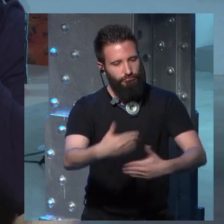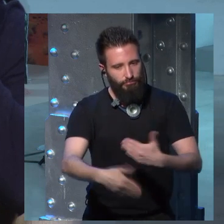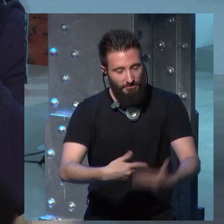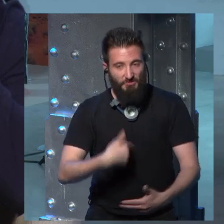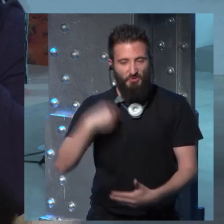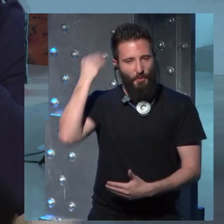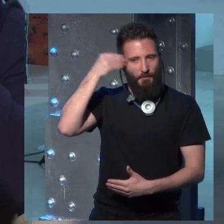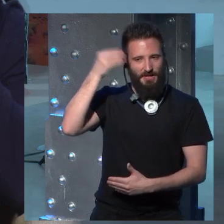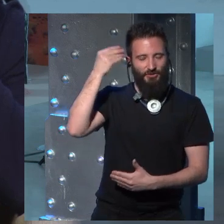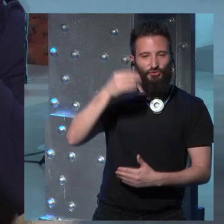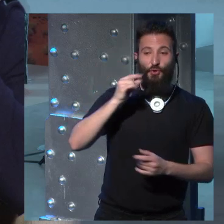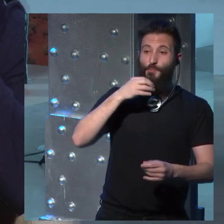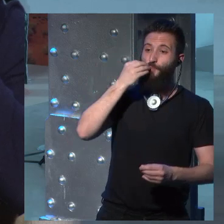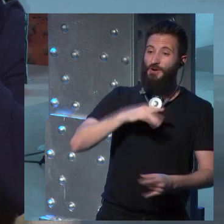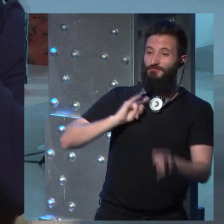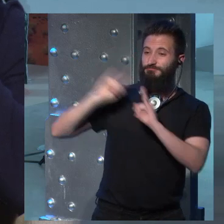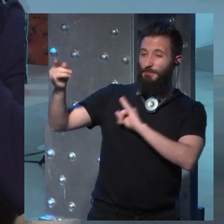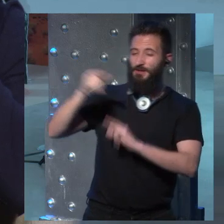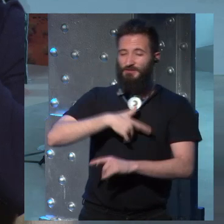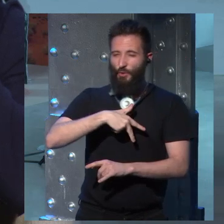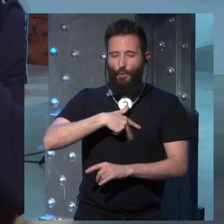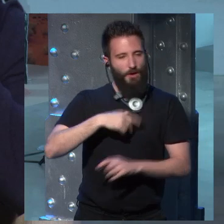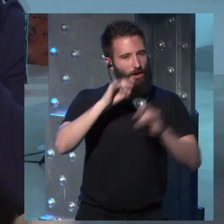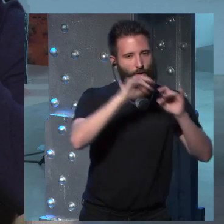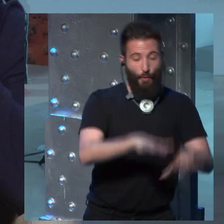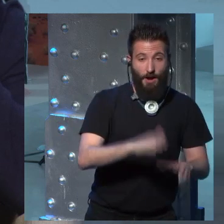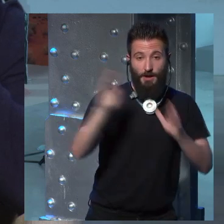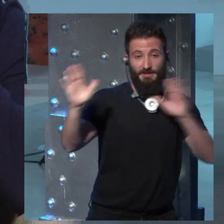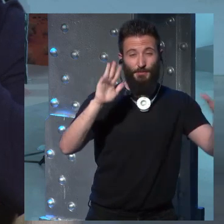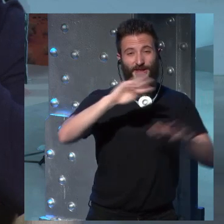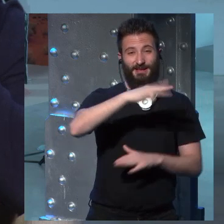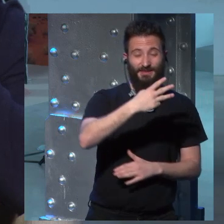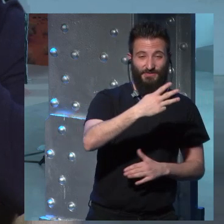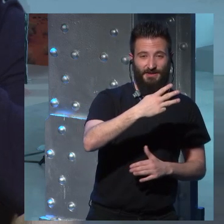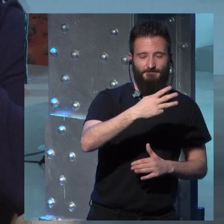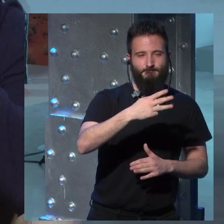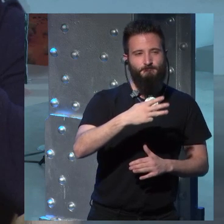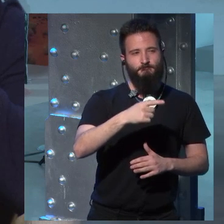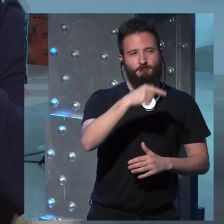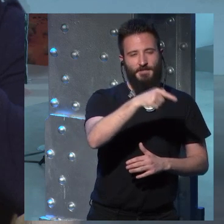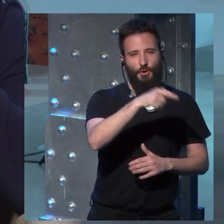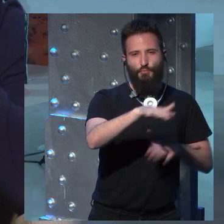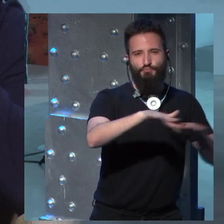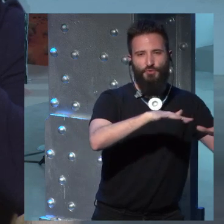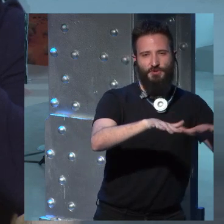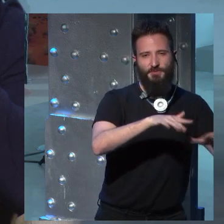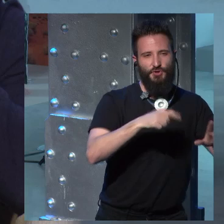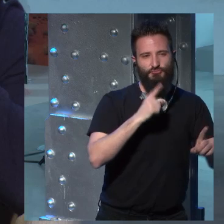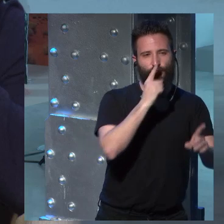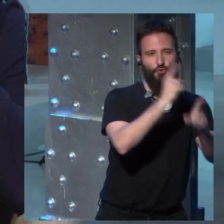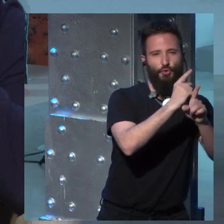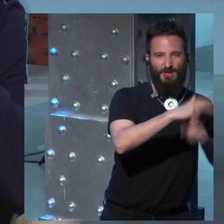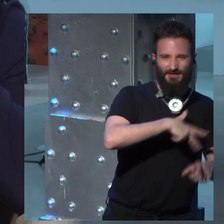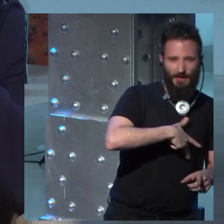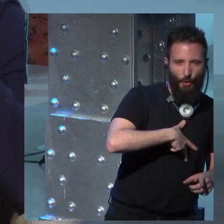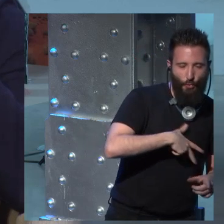In season 3, there's sort of an outward movement towards Saul, where he calls himself Saul